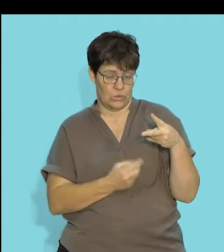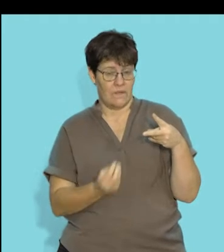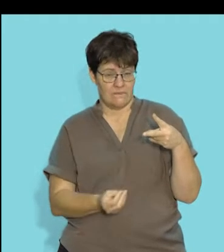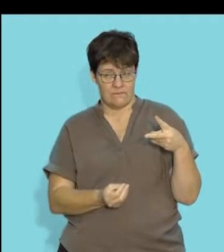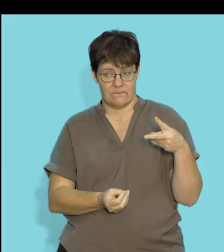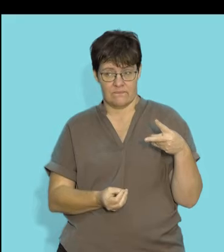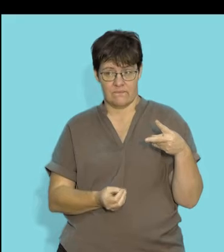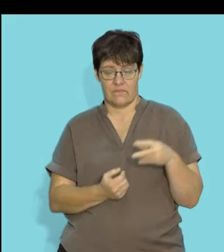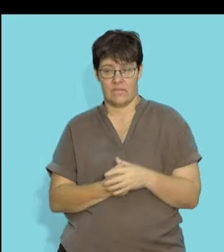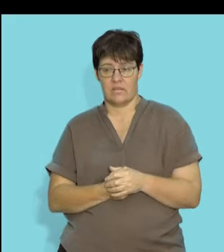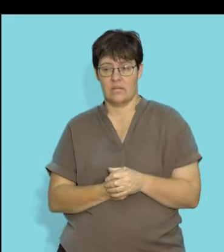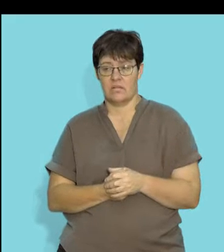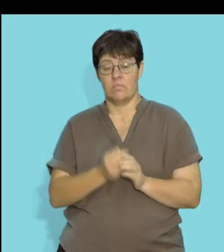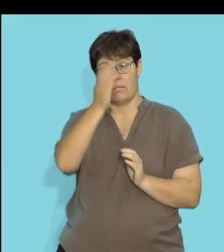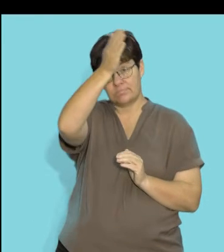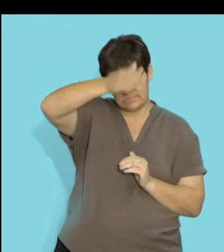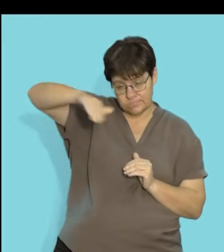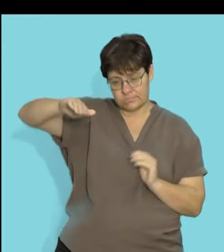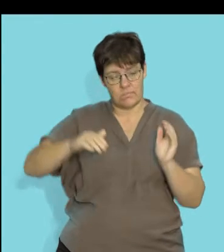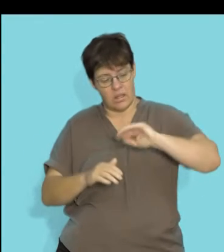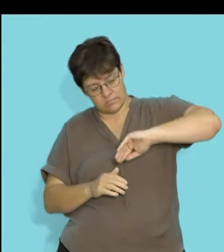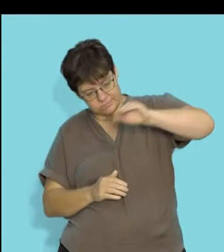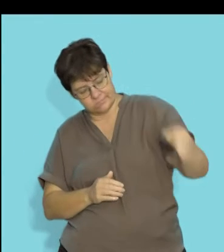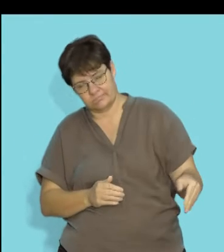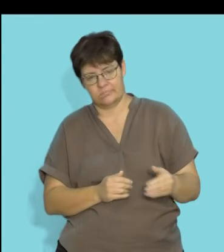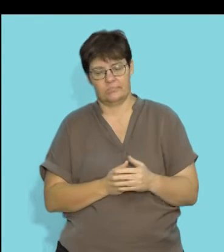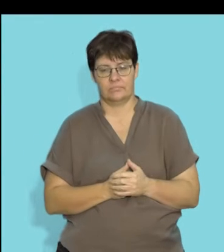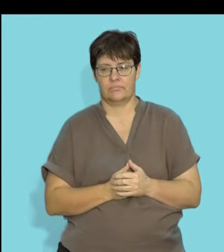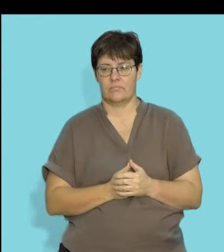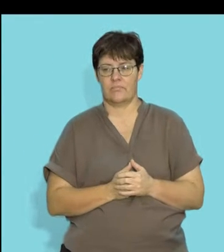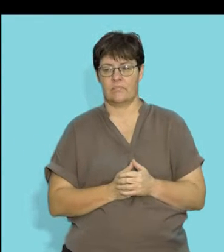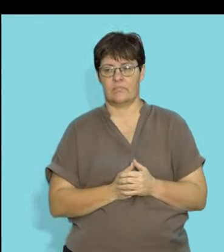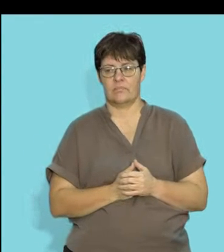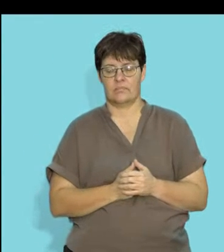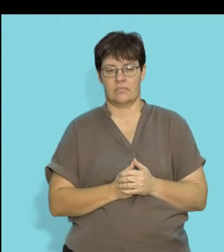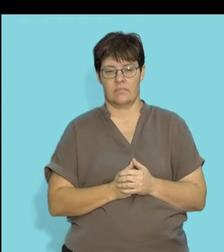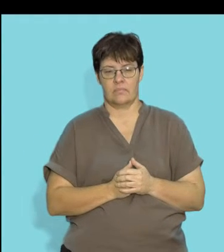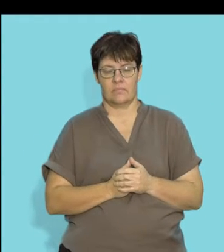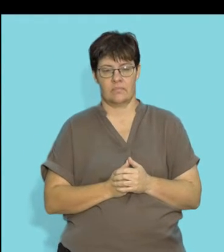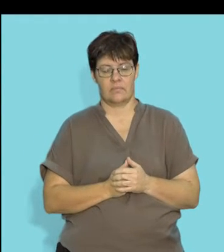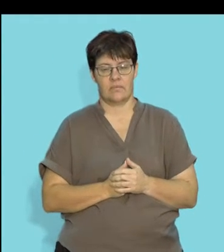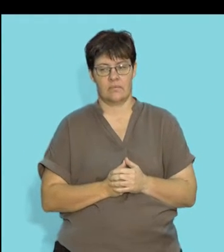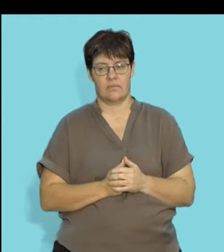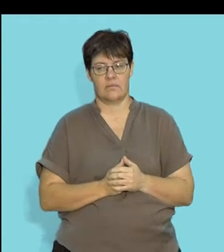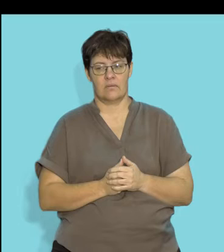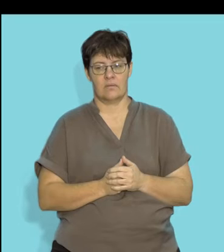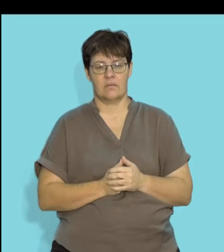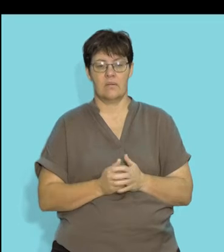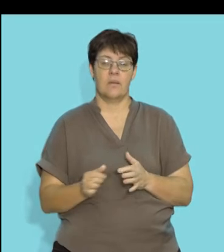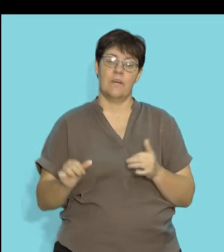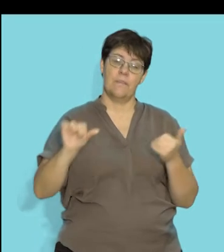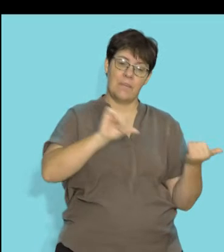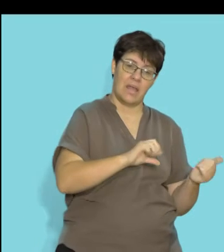right? With a hyperbola, there's 2 asymptotes, which is the horizontal and the vertical